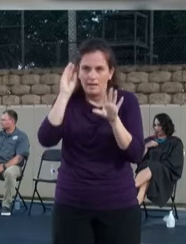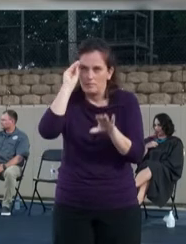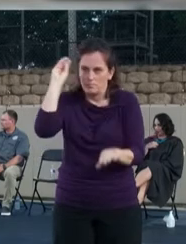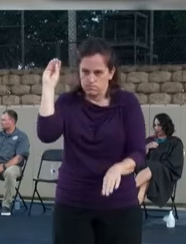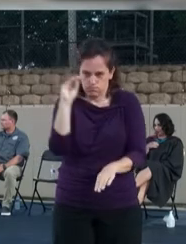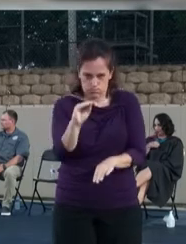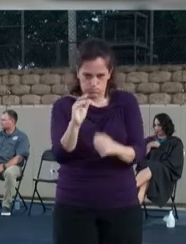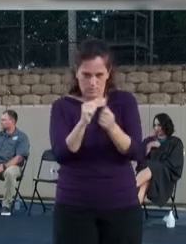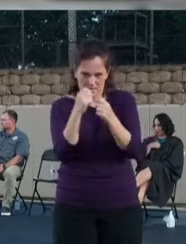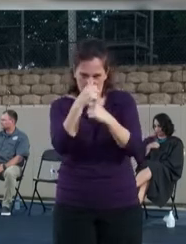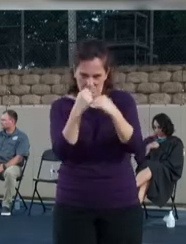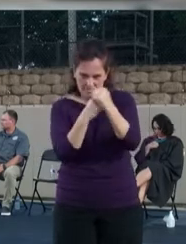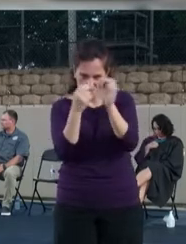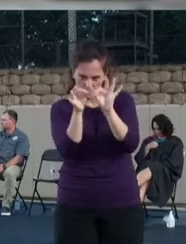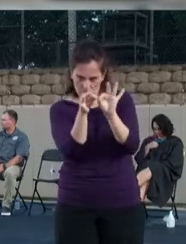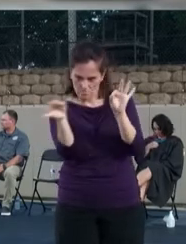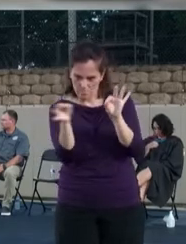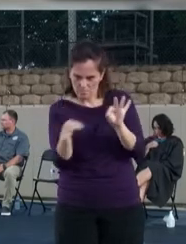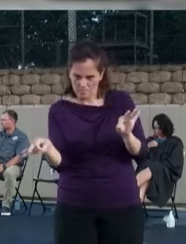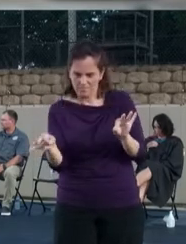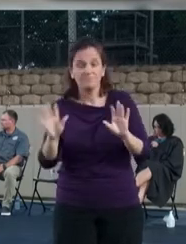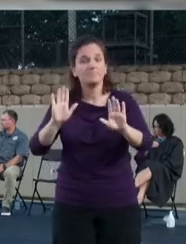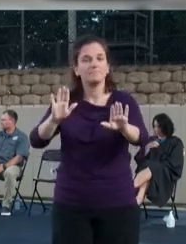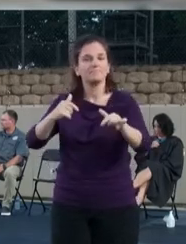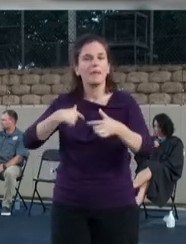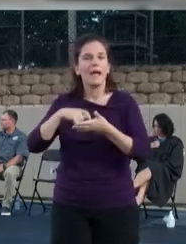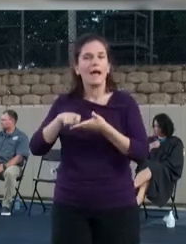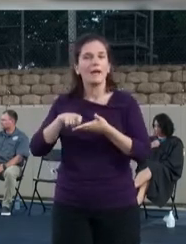structured sentences. I wrote you a poem.